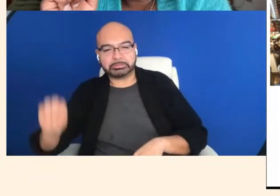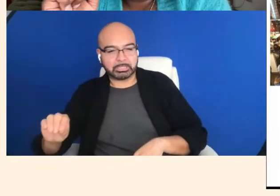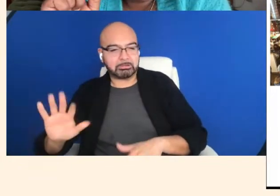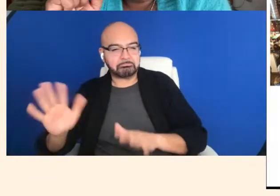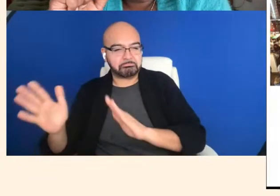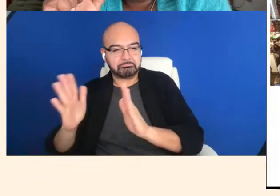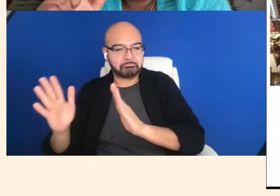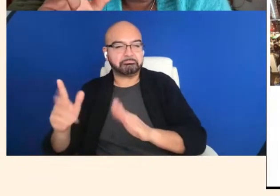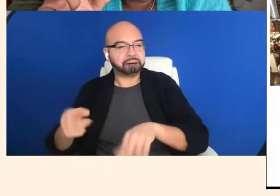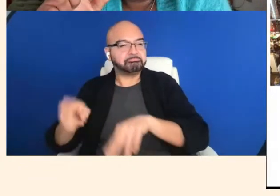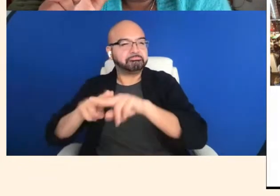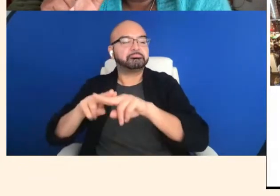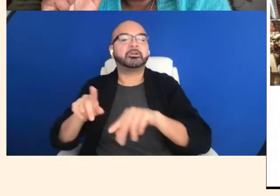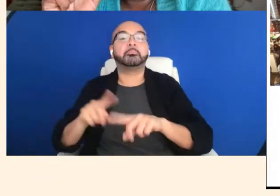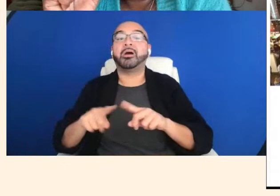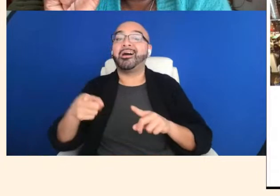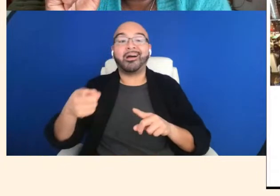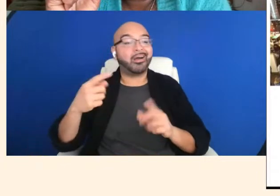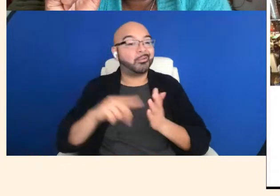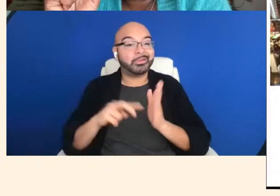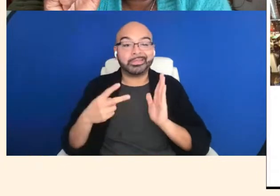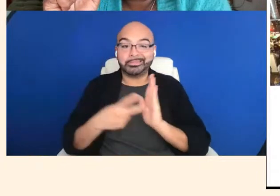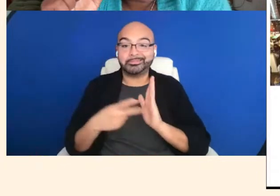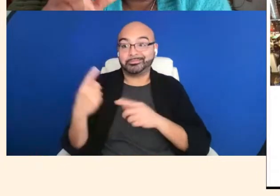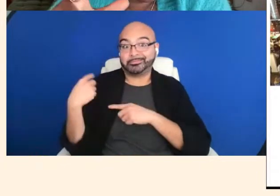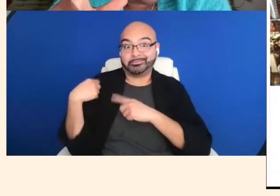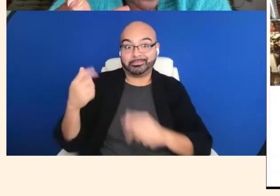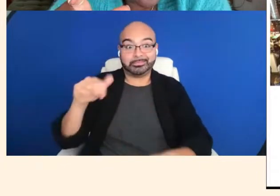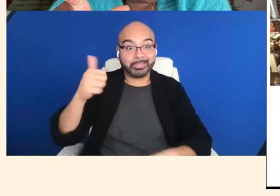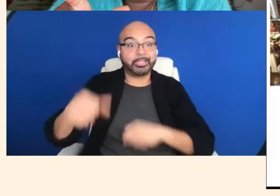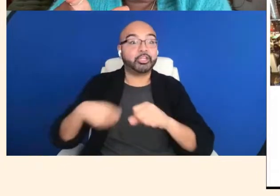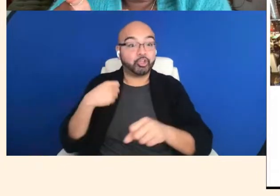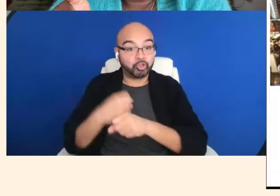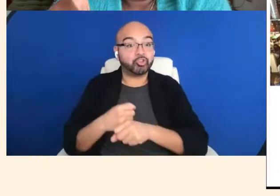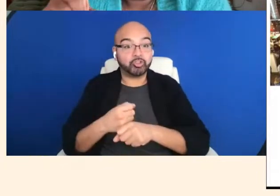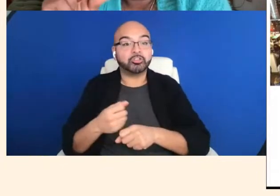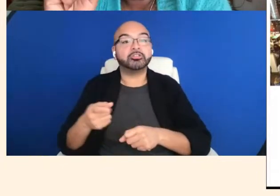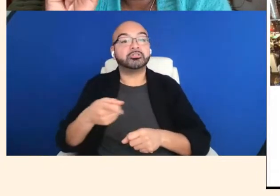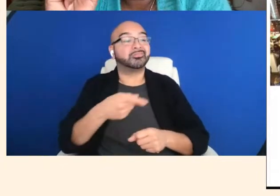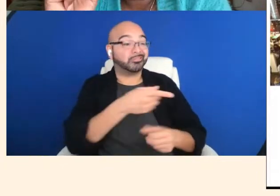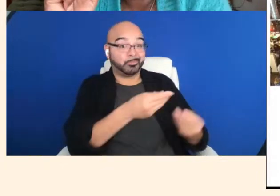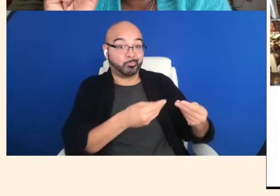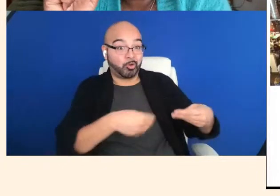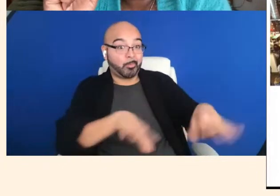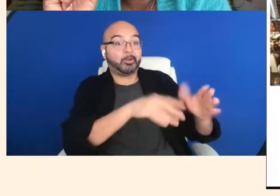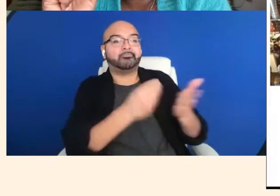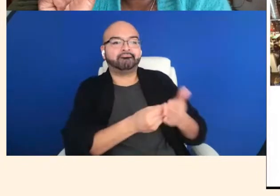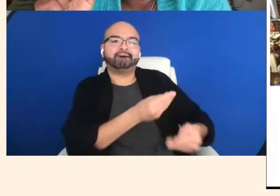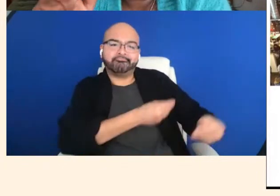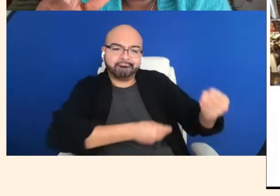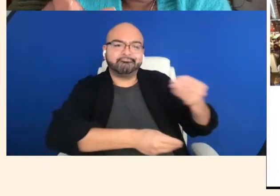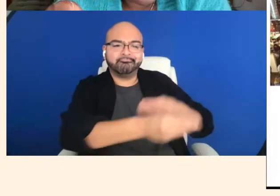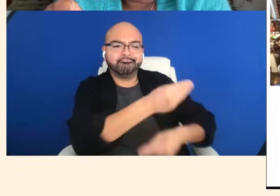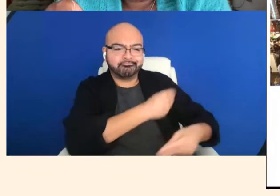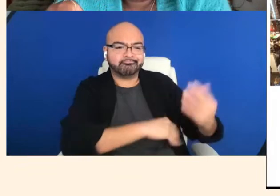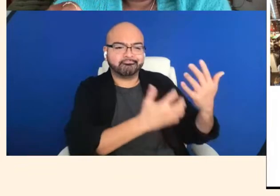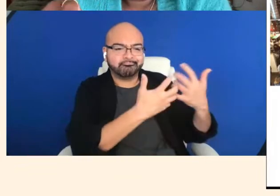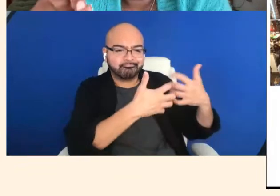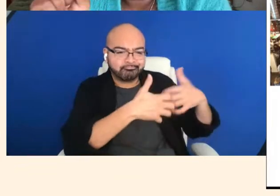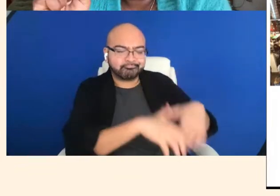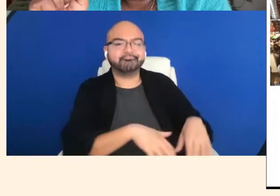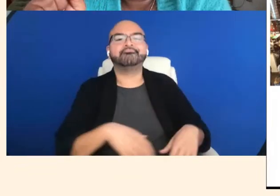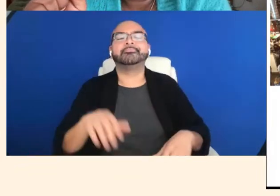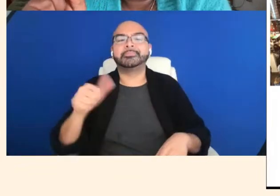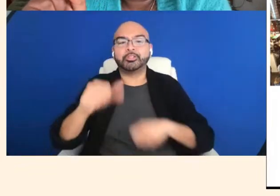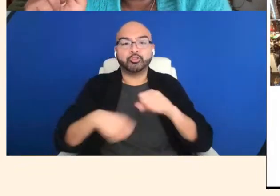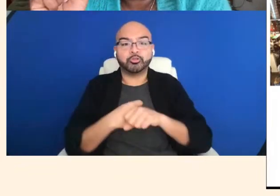But that means 10 years, we've been able to make the properties cash flow. We've stabilized our 10-year plan. And